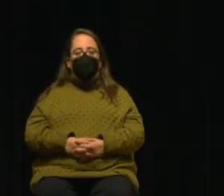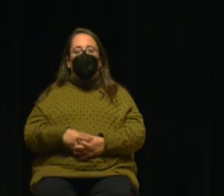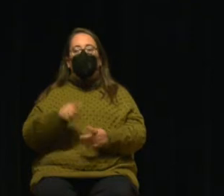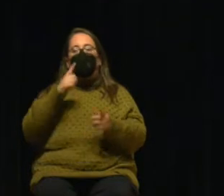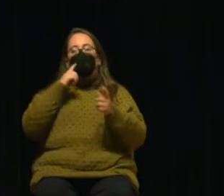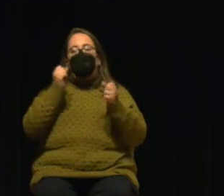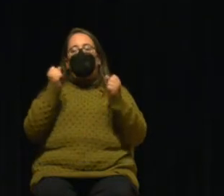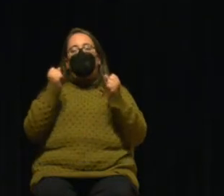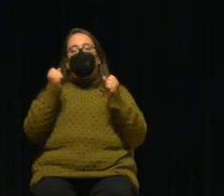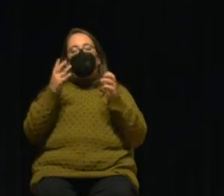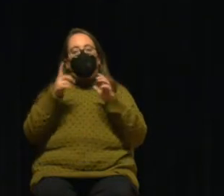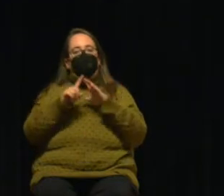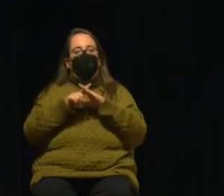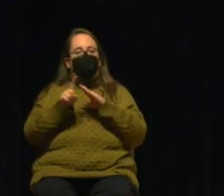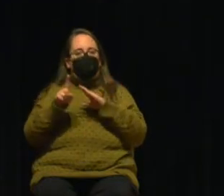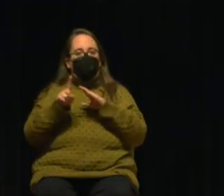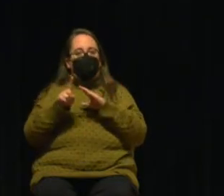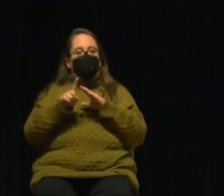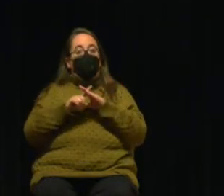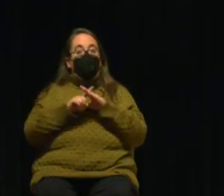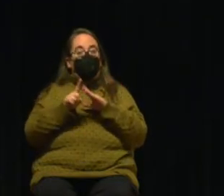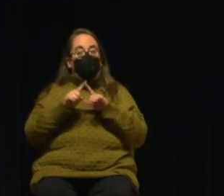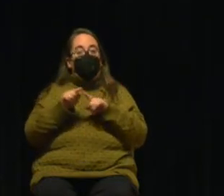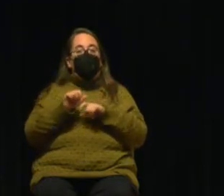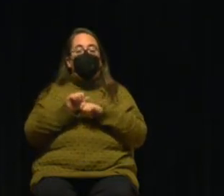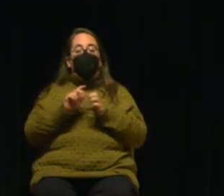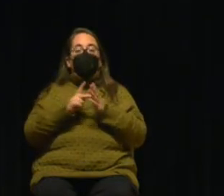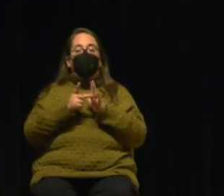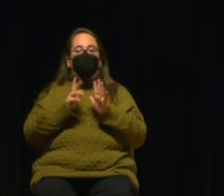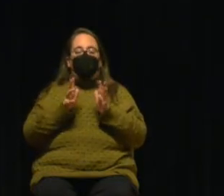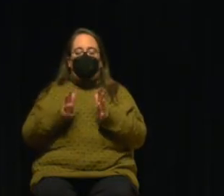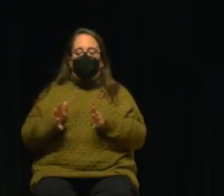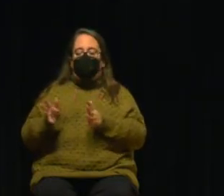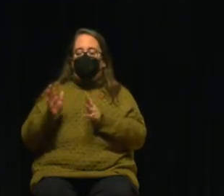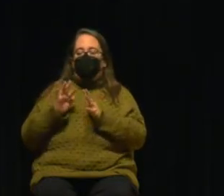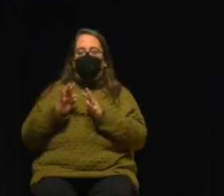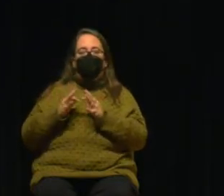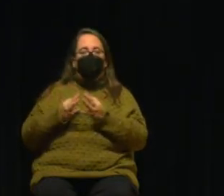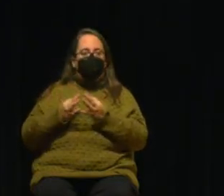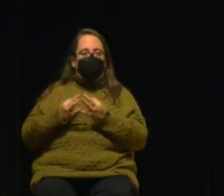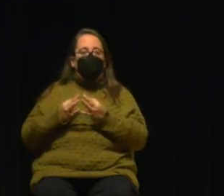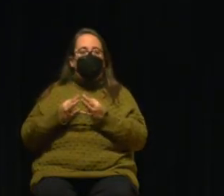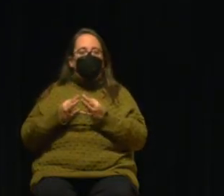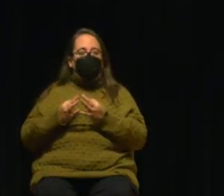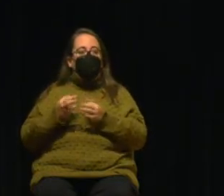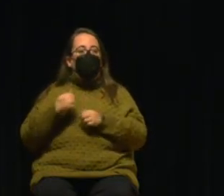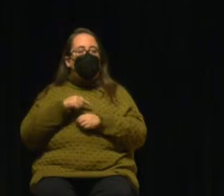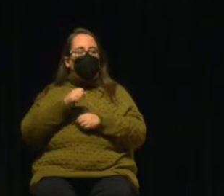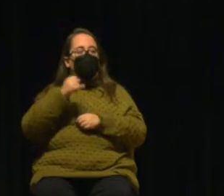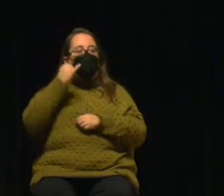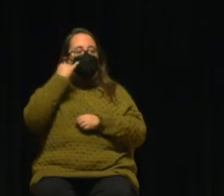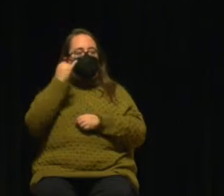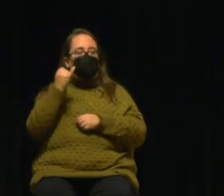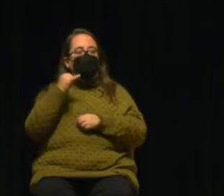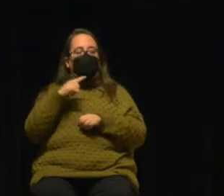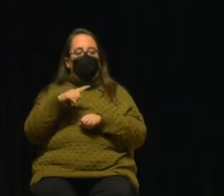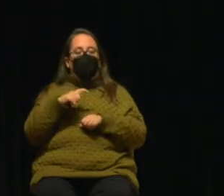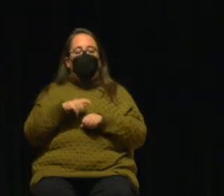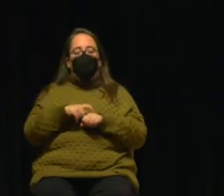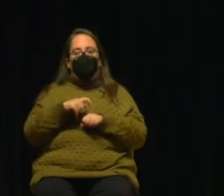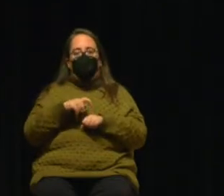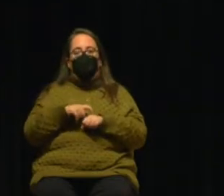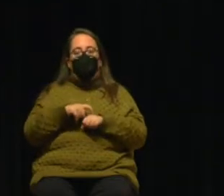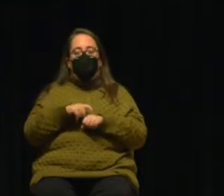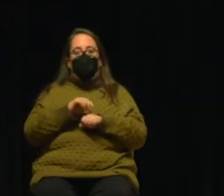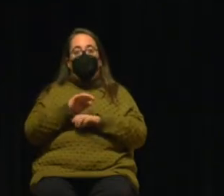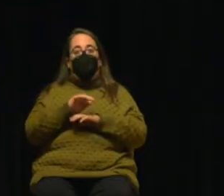fugitives, flight from slavery meant leaving one's family behind. And so we can imagine that this time, even a night